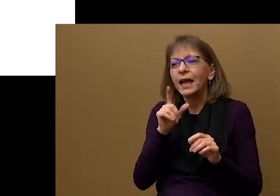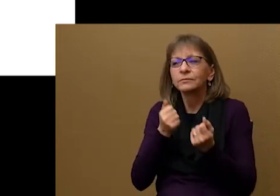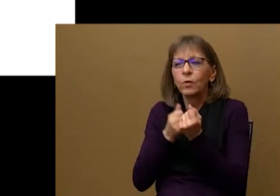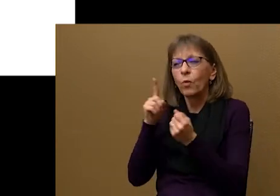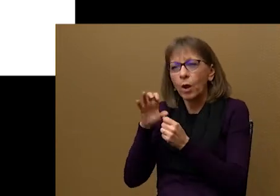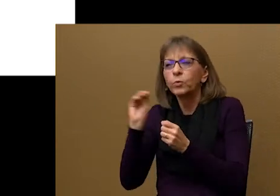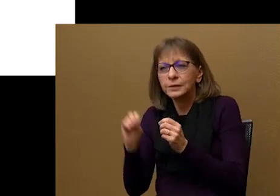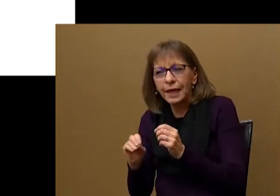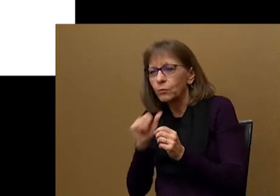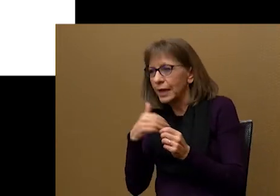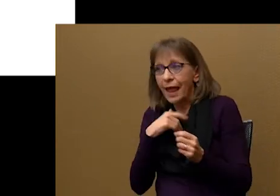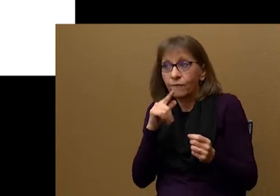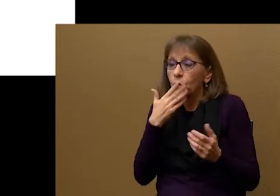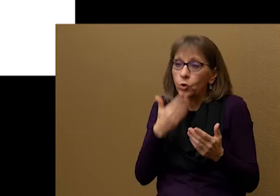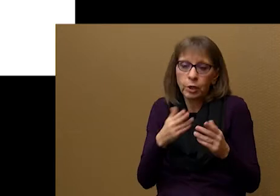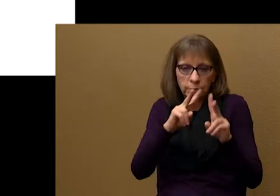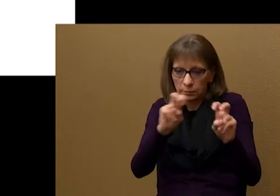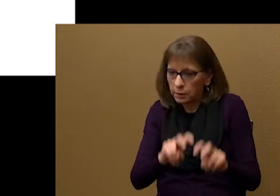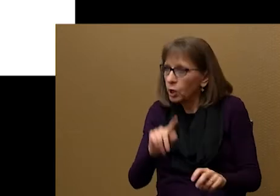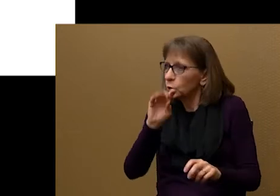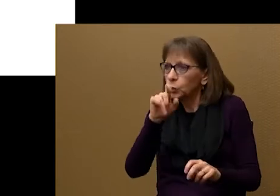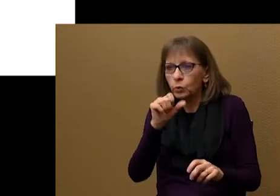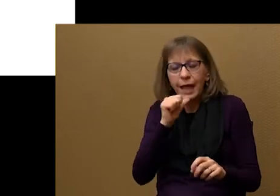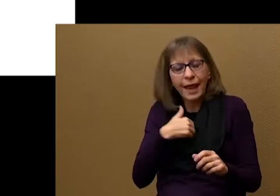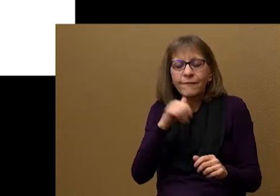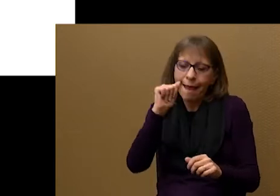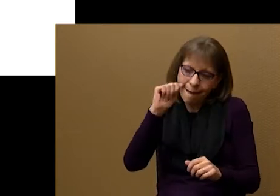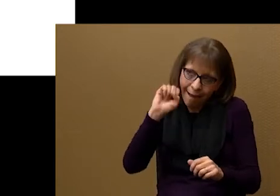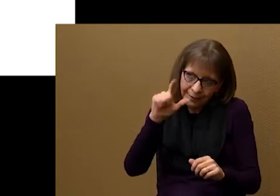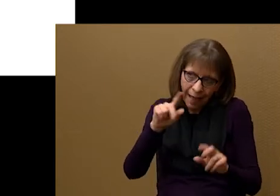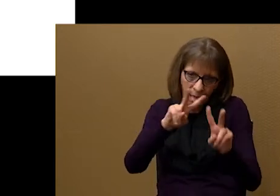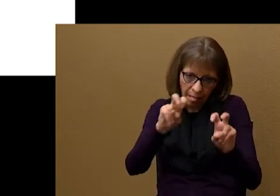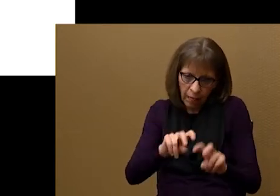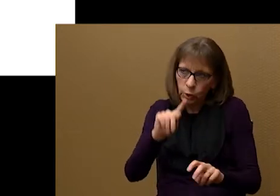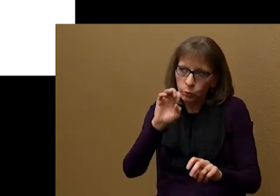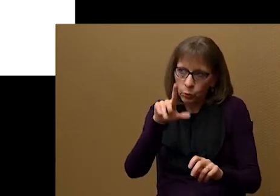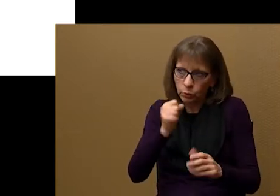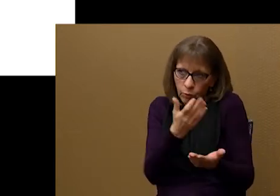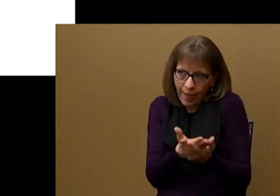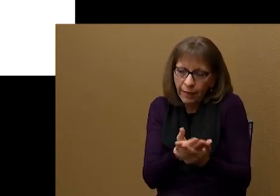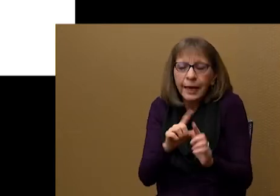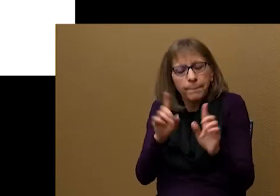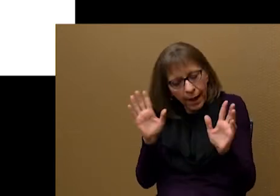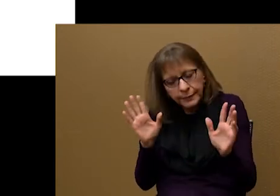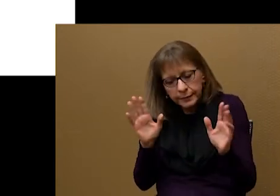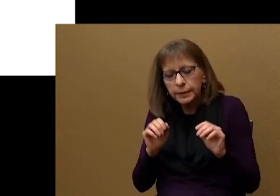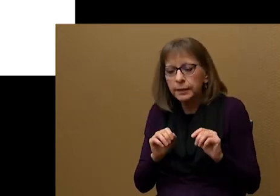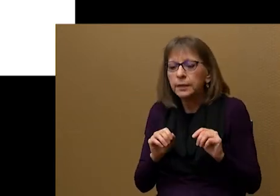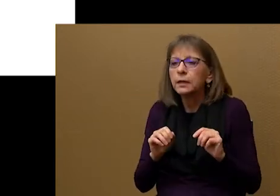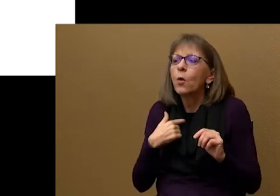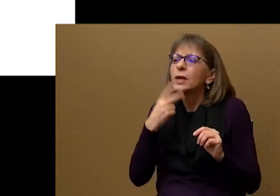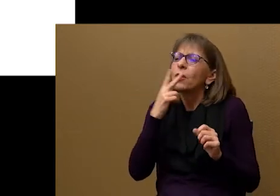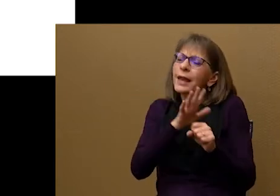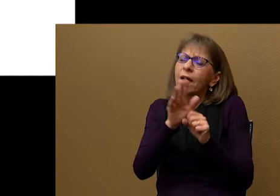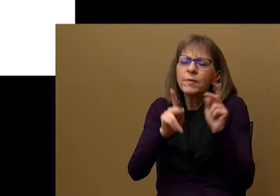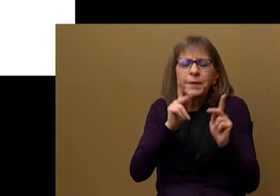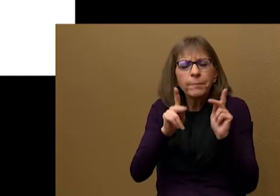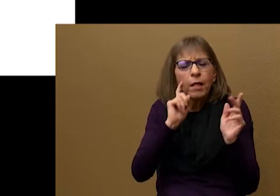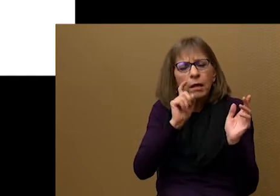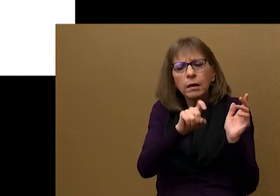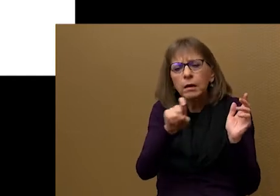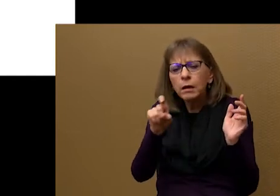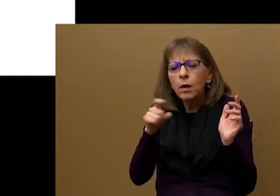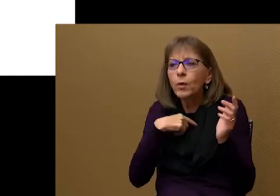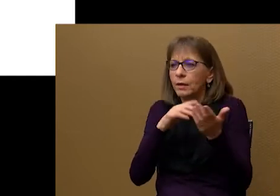of our communication assessments. They were not, we didn't have tools. We didn't have ASL tools that we could use that were validated. But we